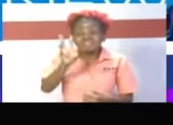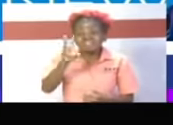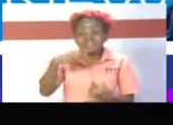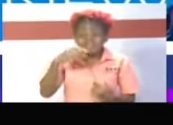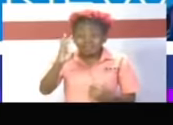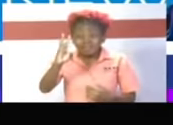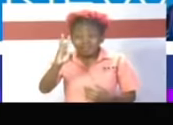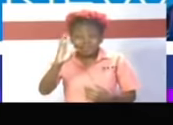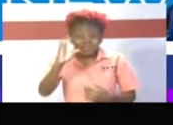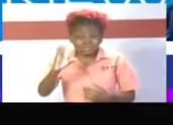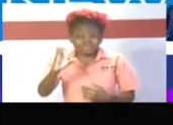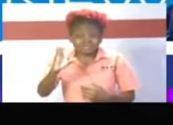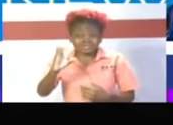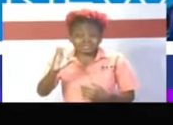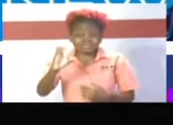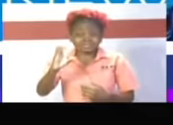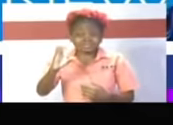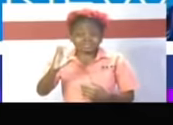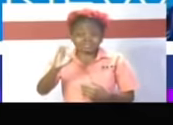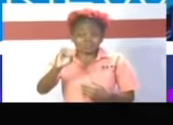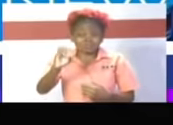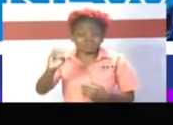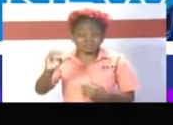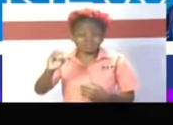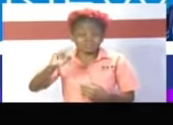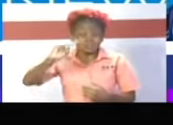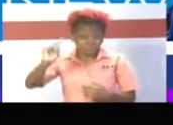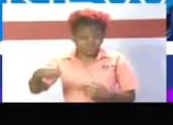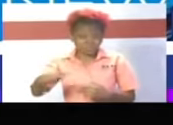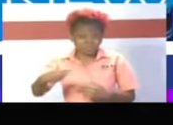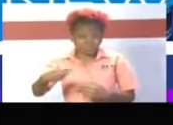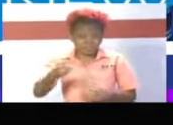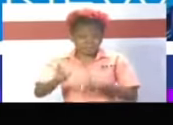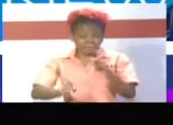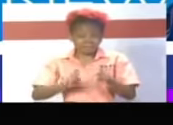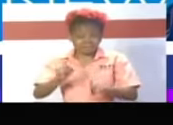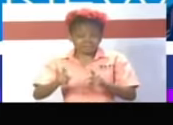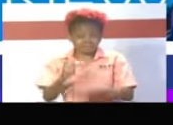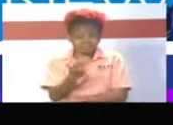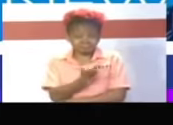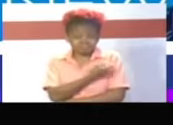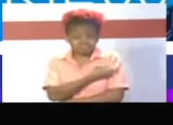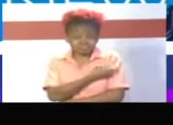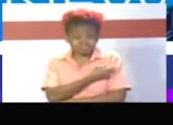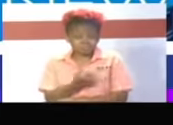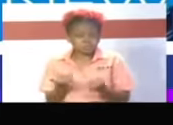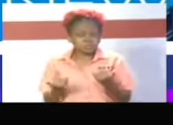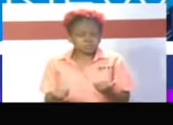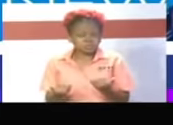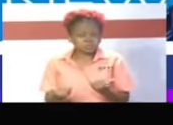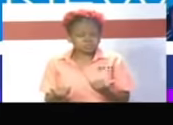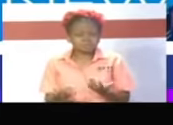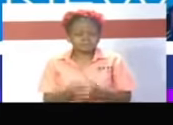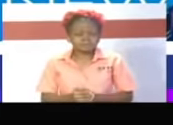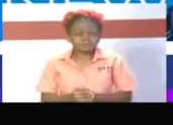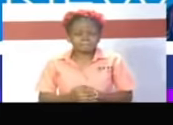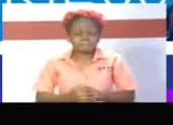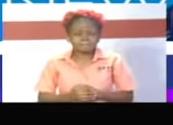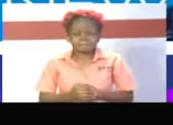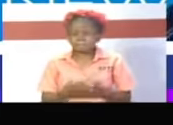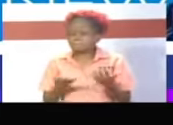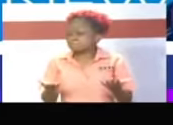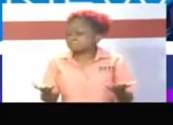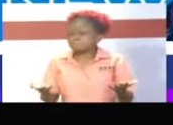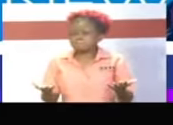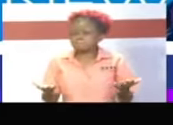have an increase in cases. Why is this if we are so close to herd immunity? And second question, there